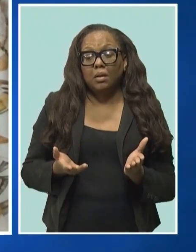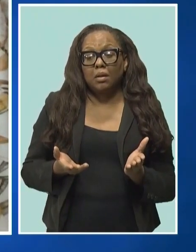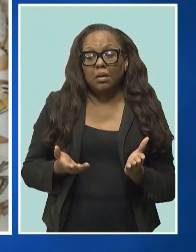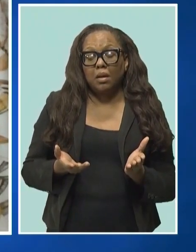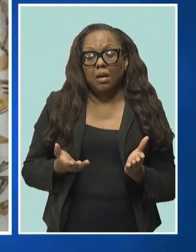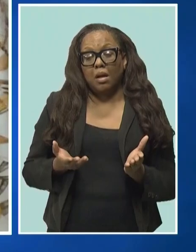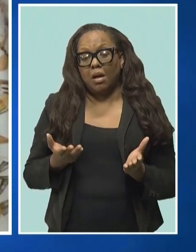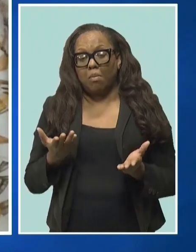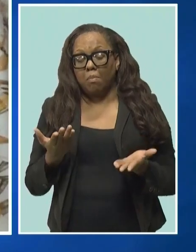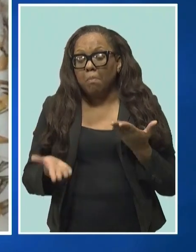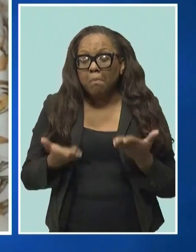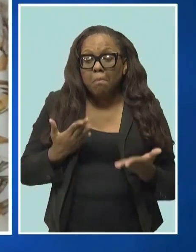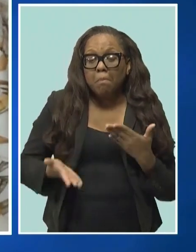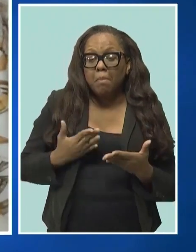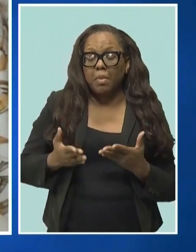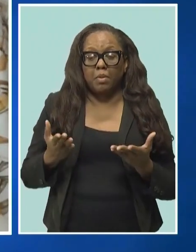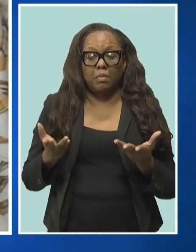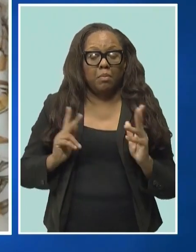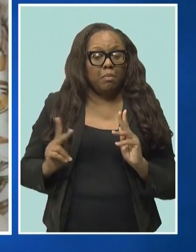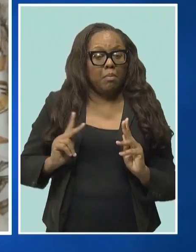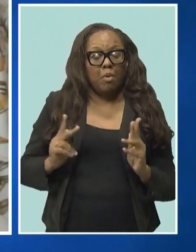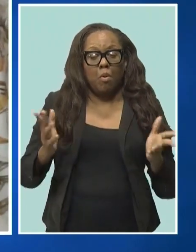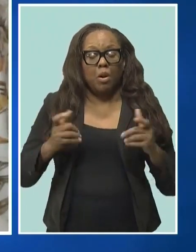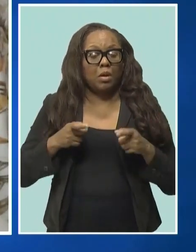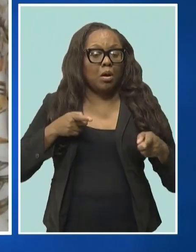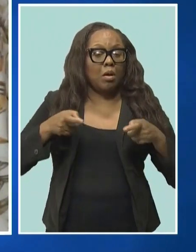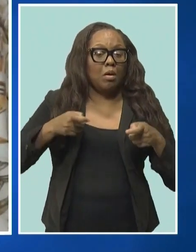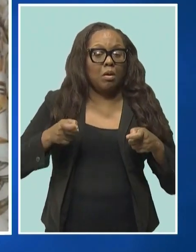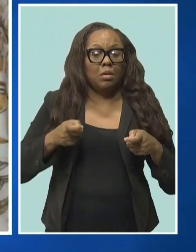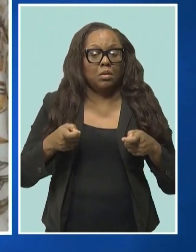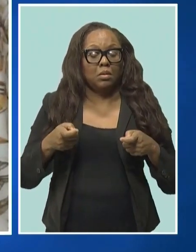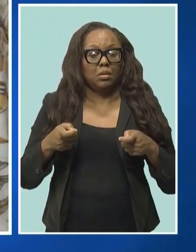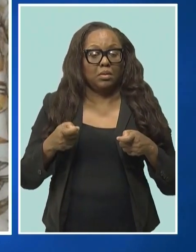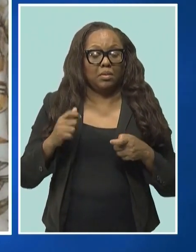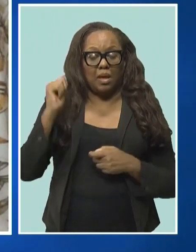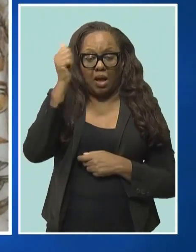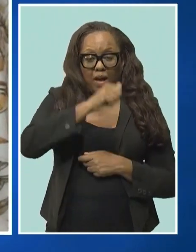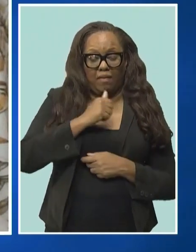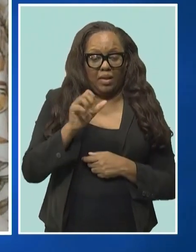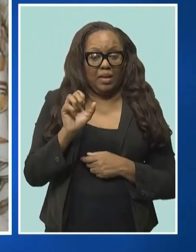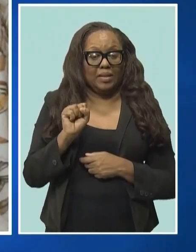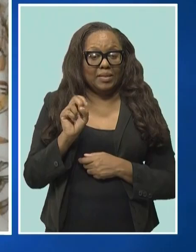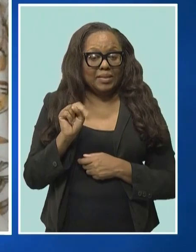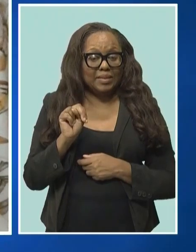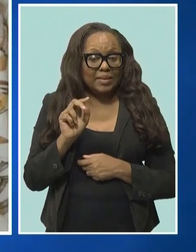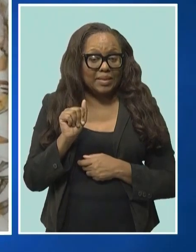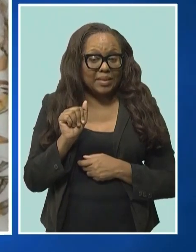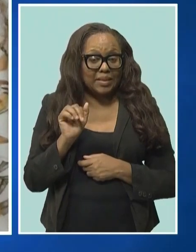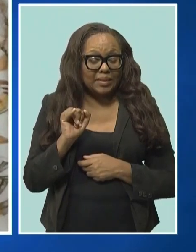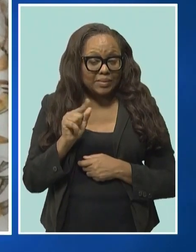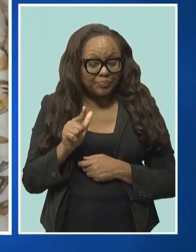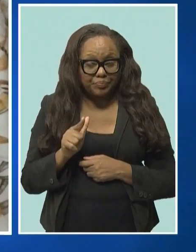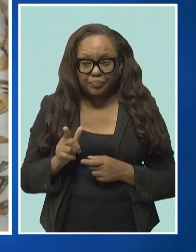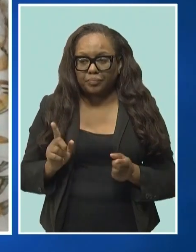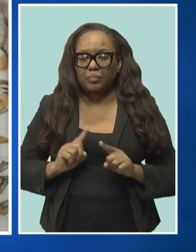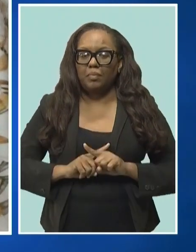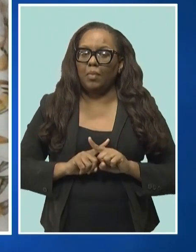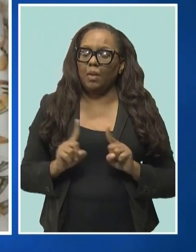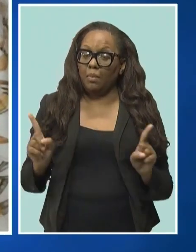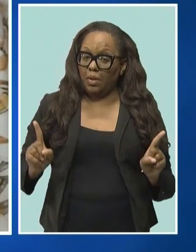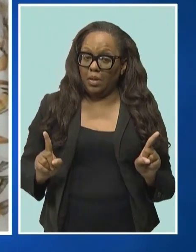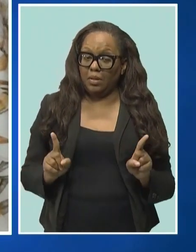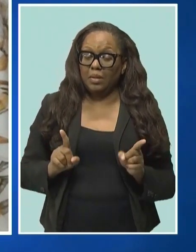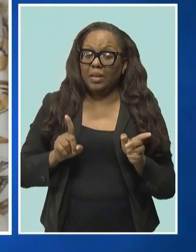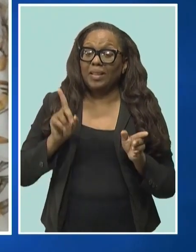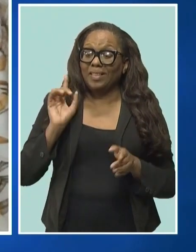other countries in order to control the giant African snail. However, the unfortunate thing is that they are generalist predators and will feed